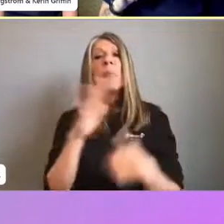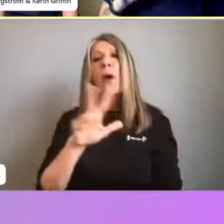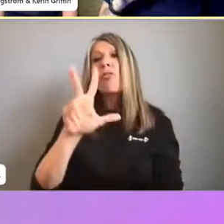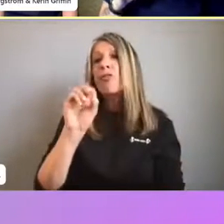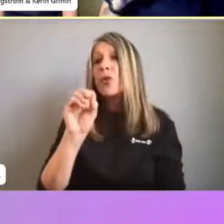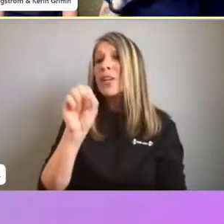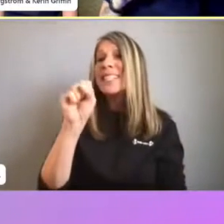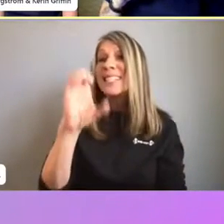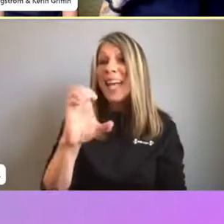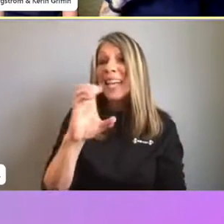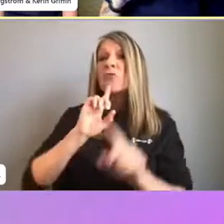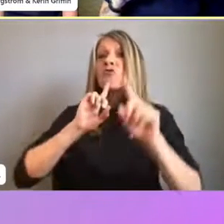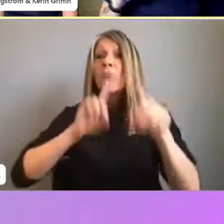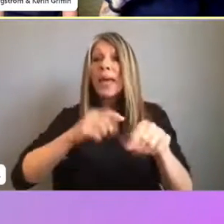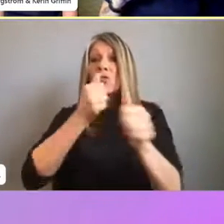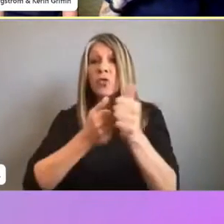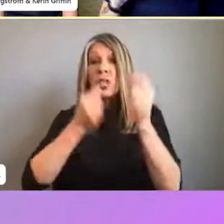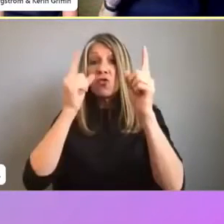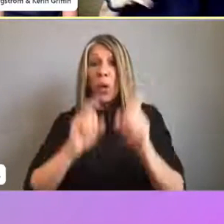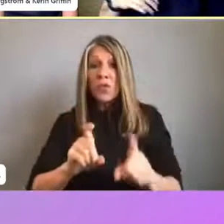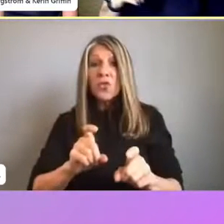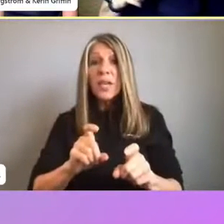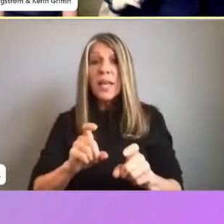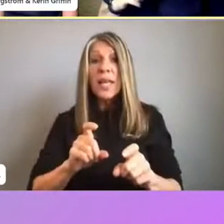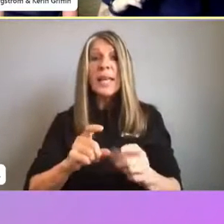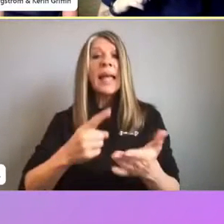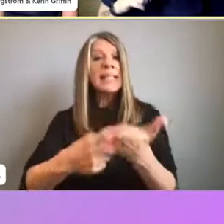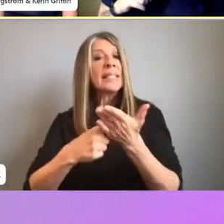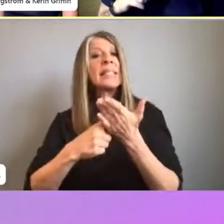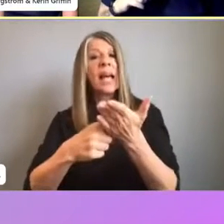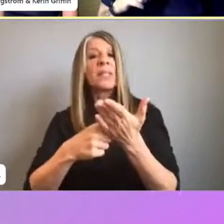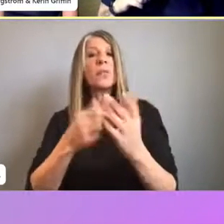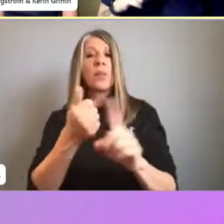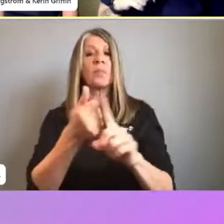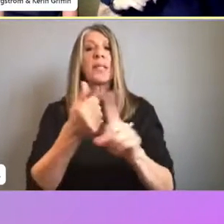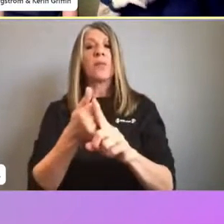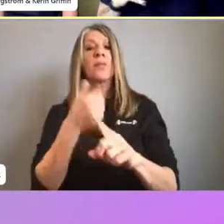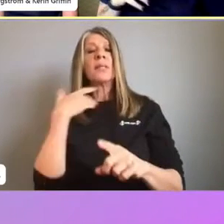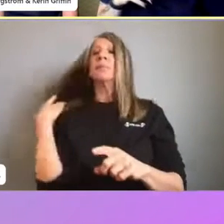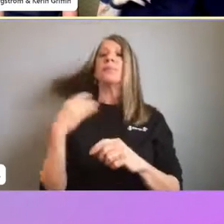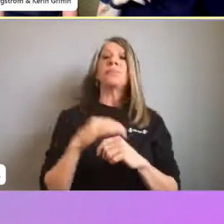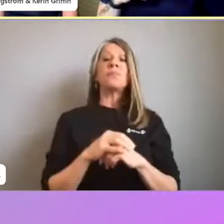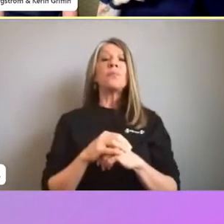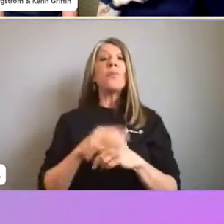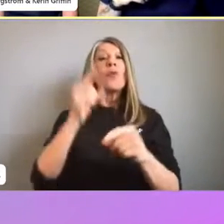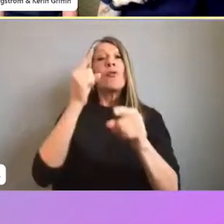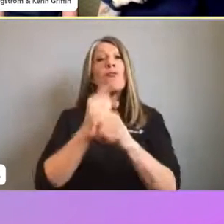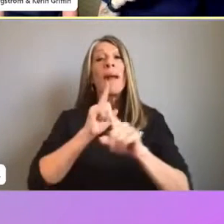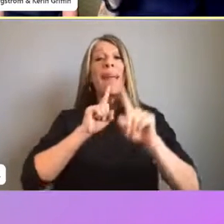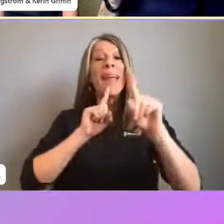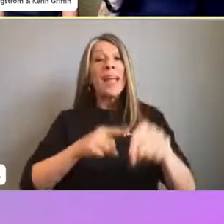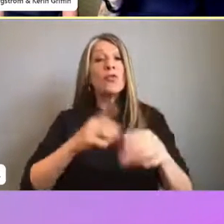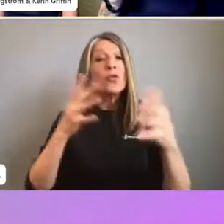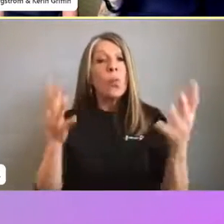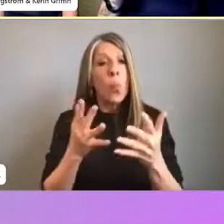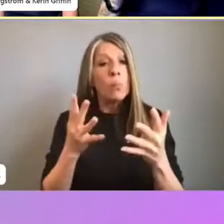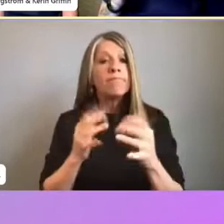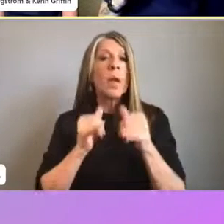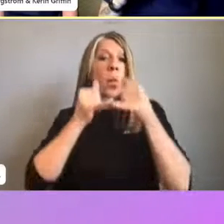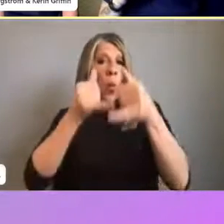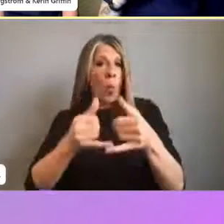30 seconds to answer each question and discuss amongst themselves. The correct answers were awarded